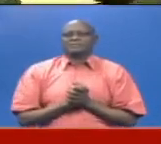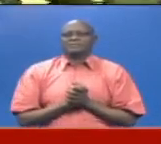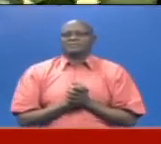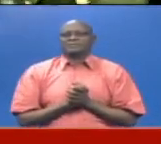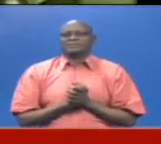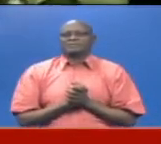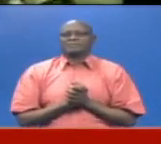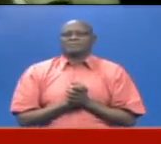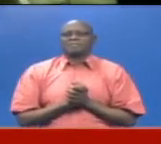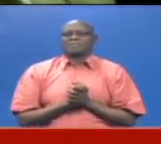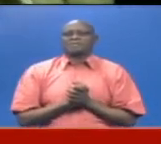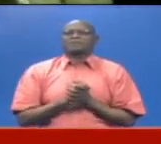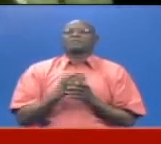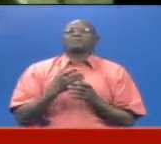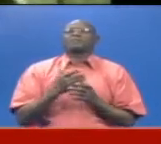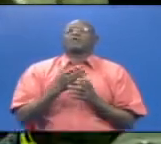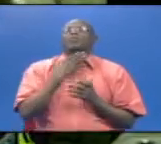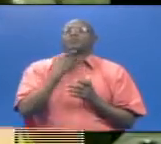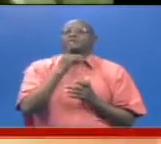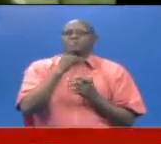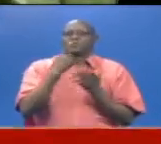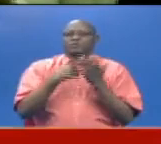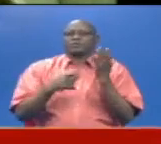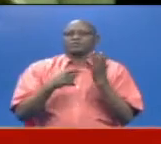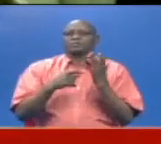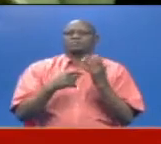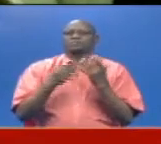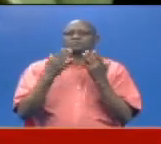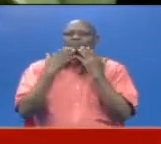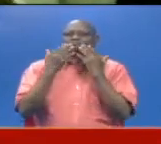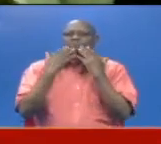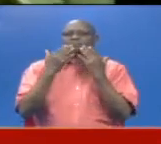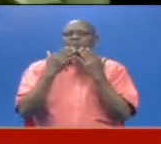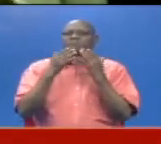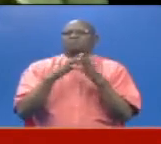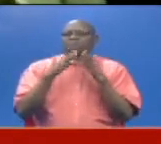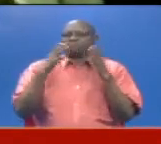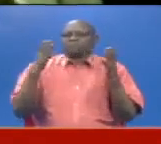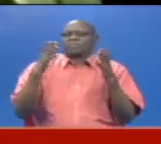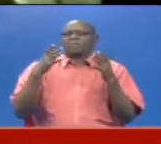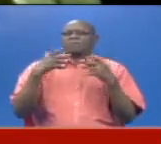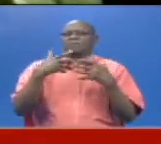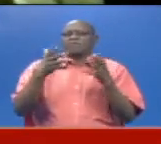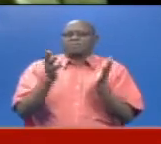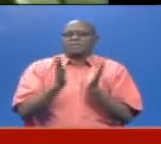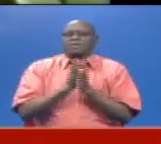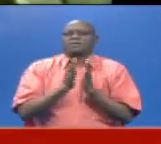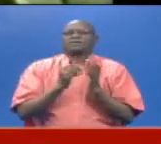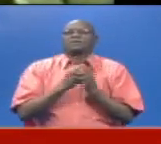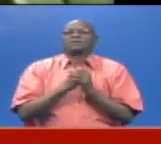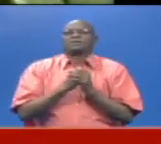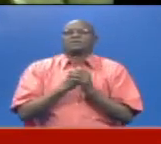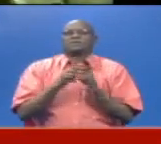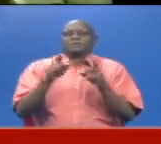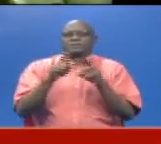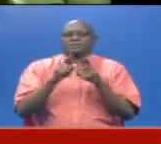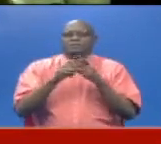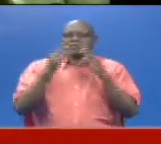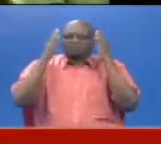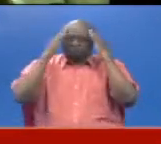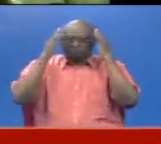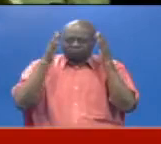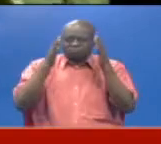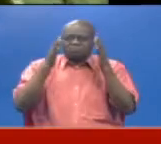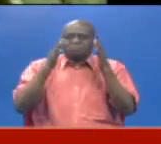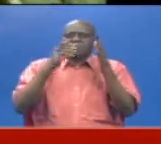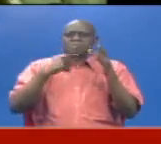What I want to say here is I'm very grateful to my entire family, and as I dedicate myself to serve